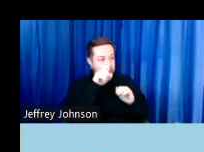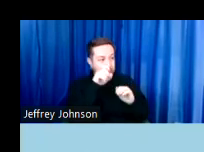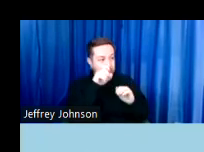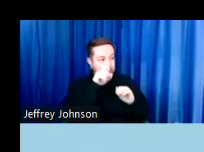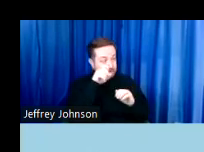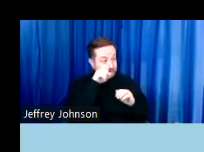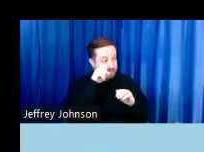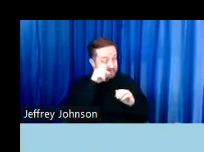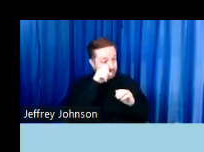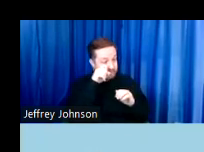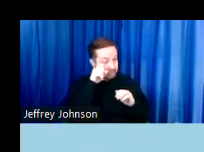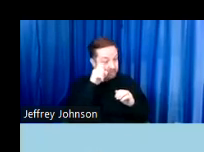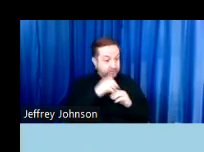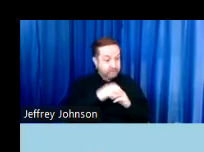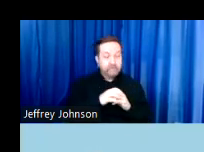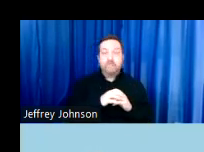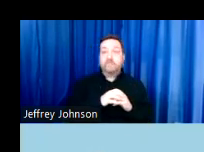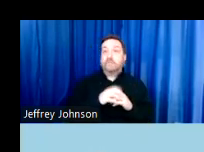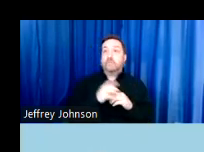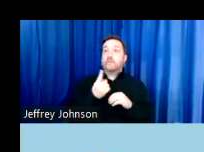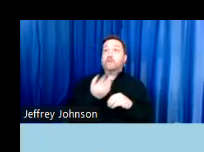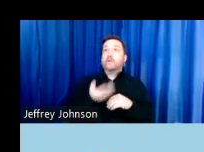one is